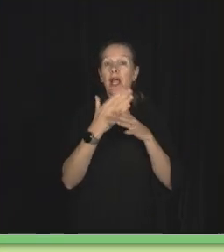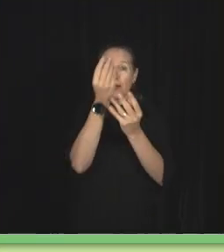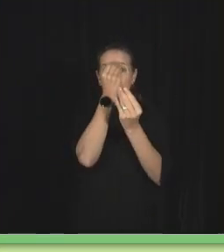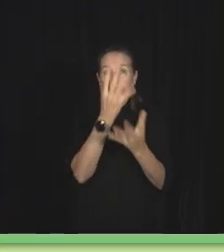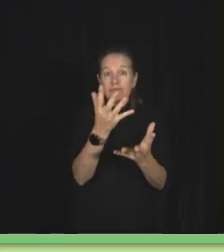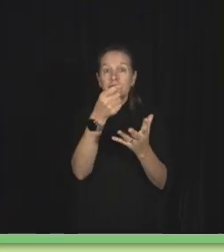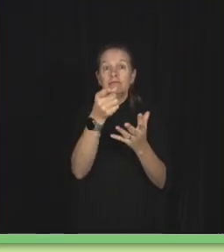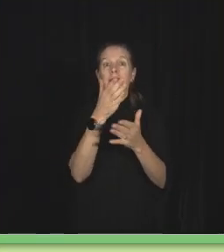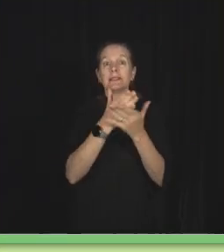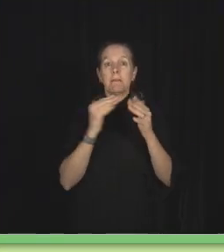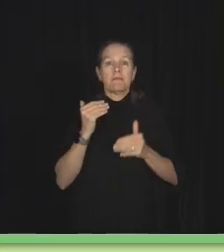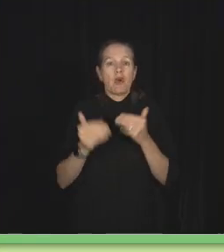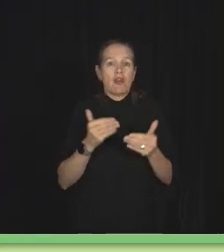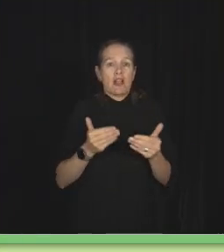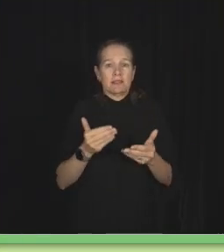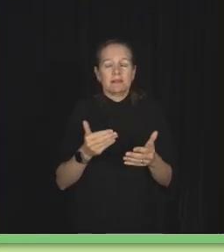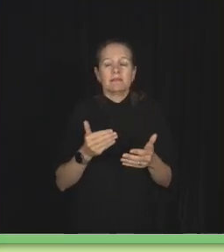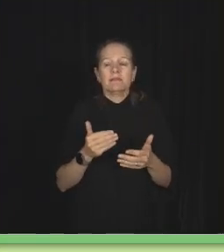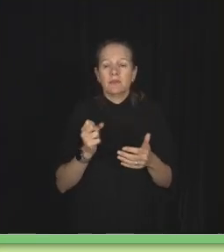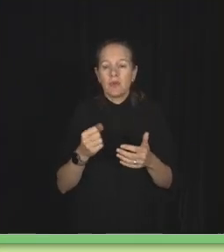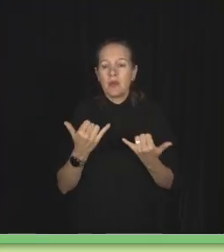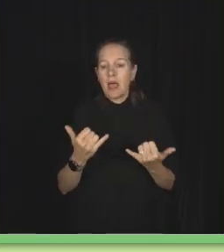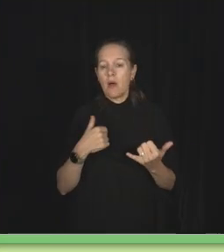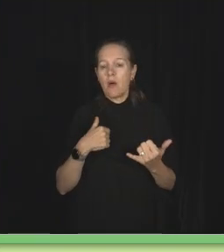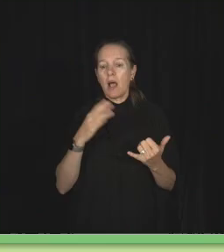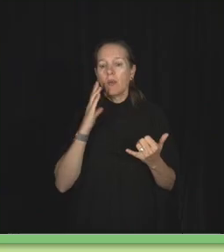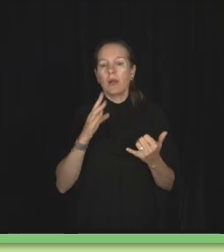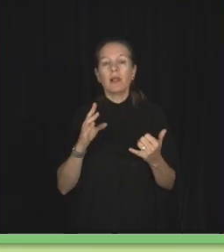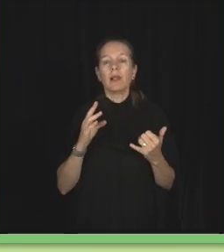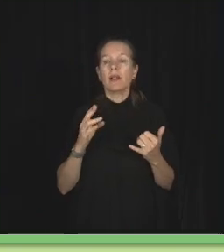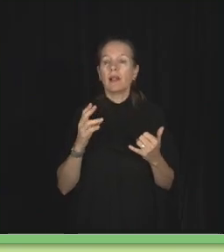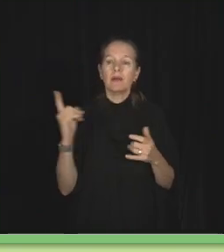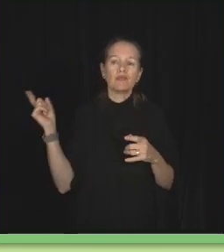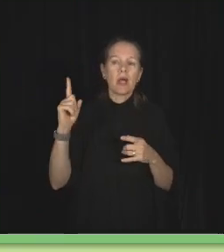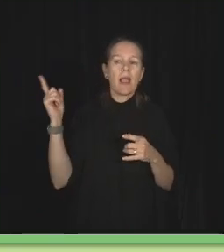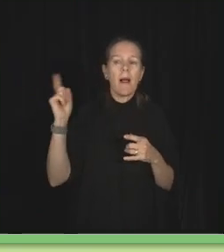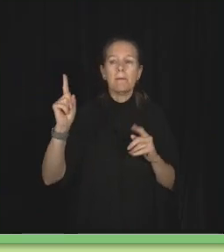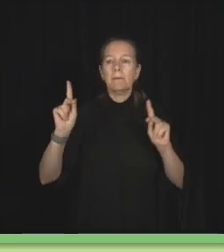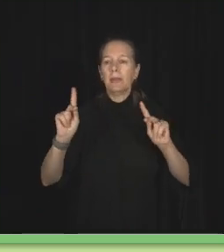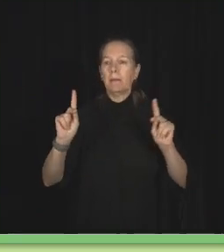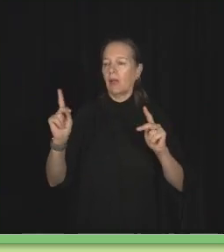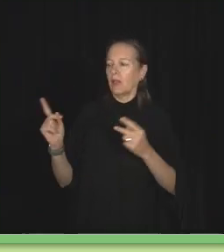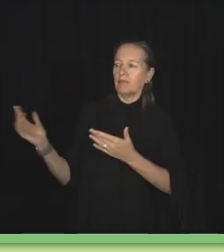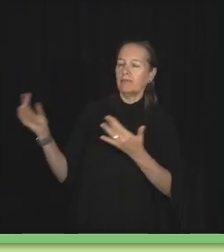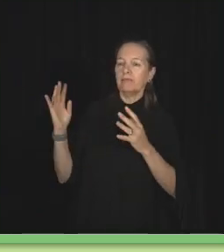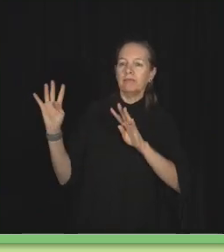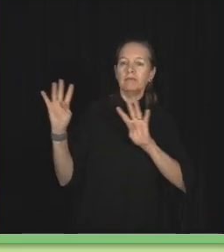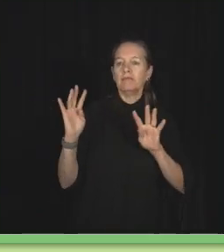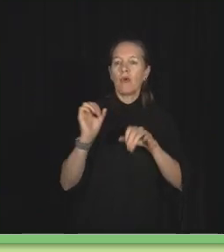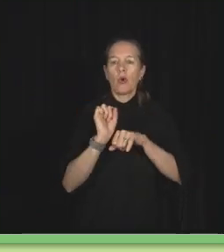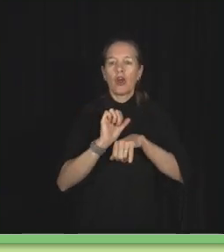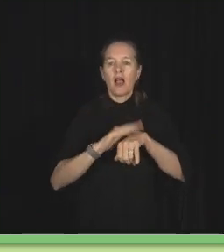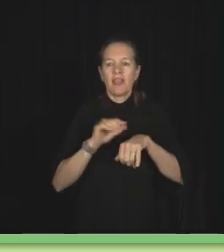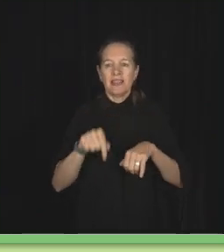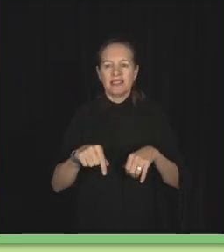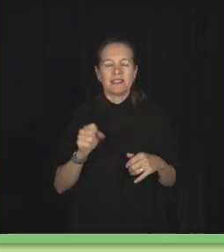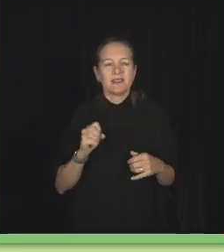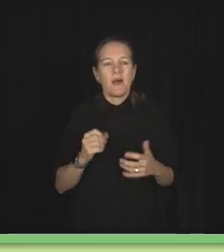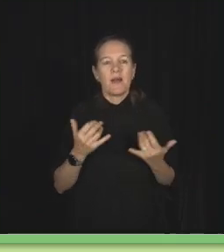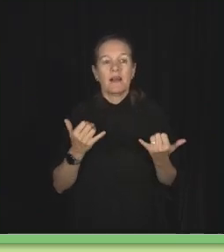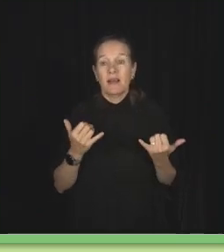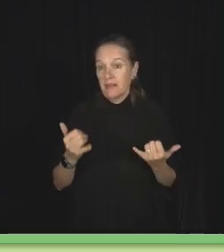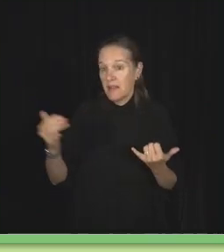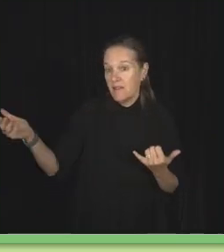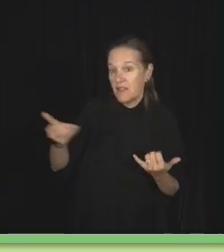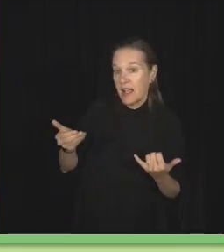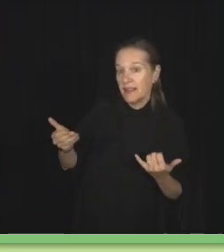with some of the progress we've made here. I'm going to go bring on some of our folks that have worked on this, but without kind of further ado, I'm going to